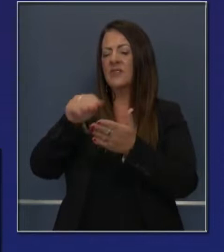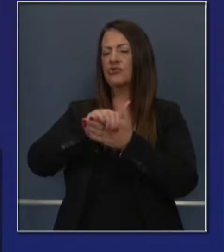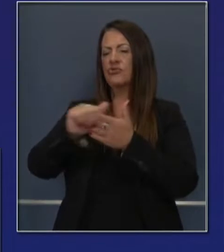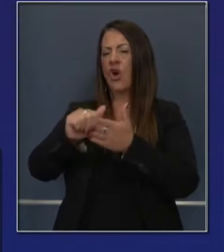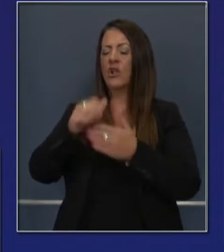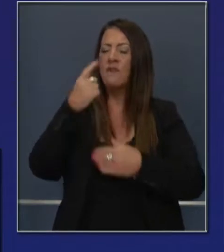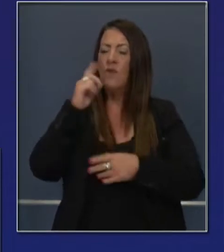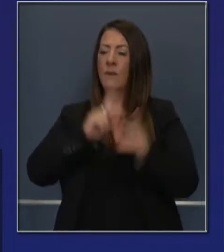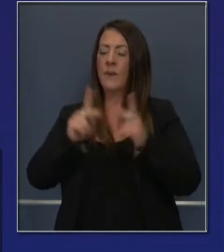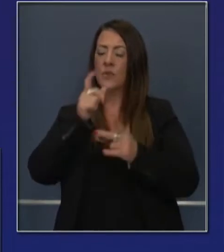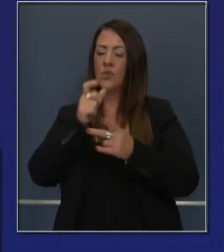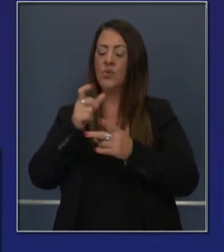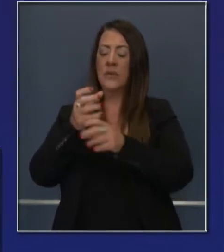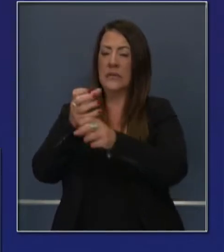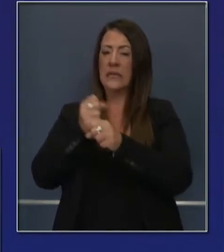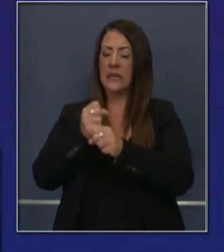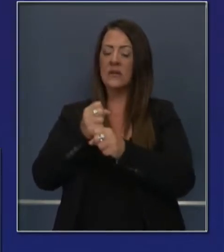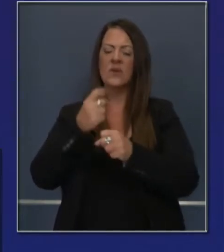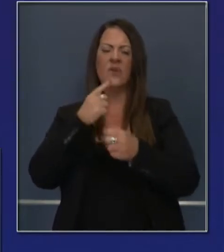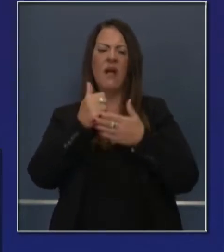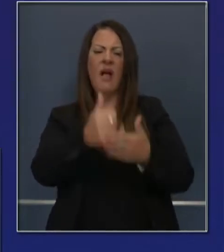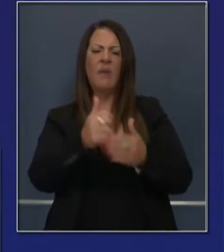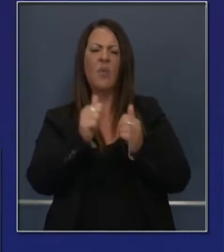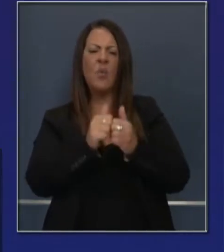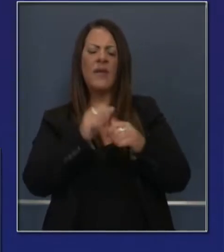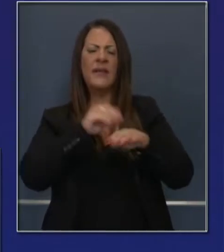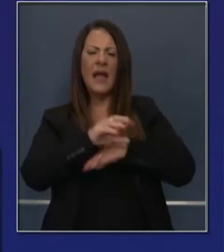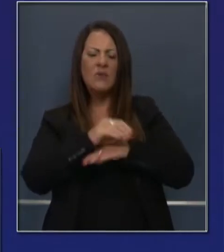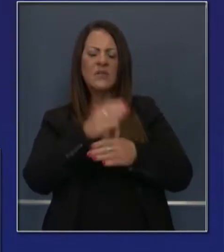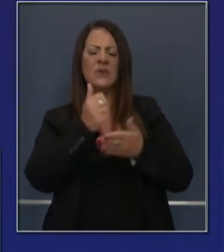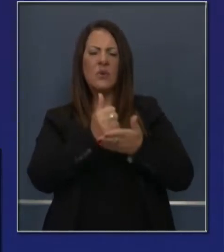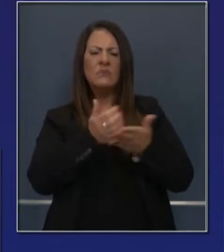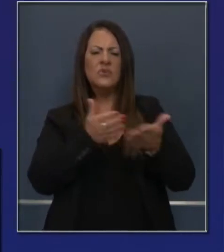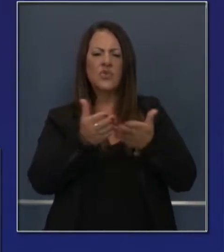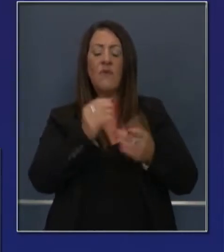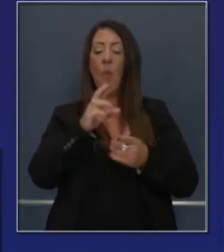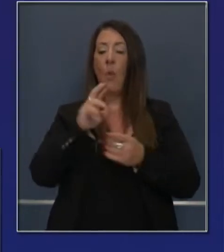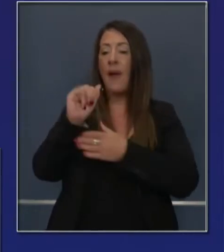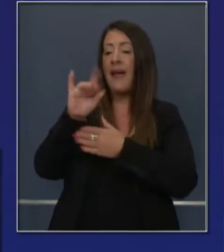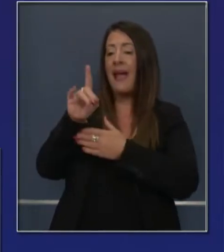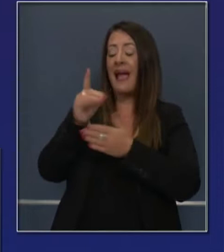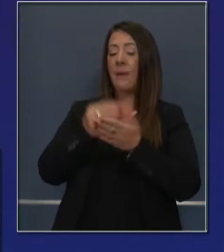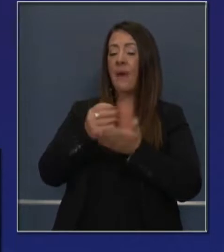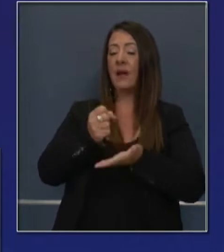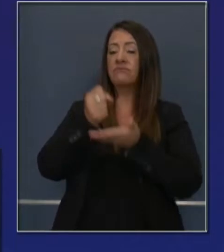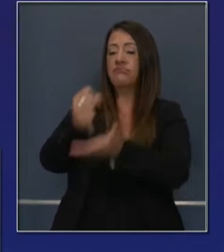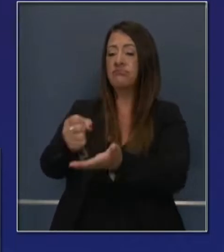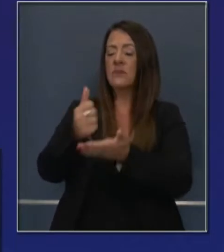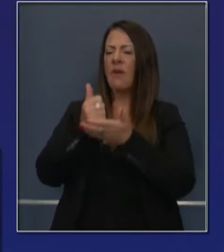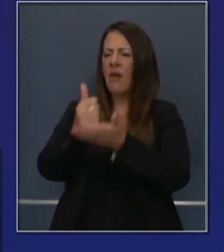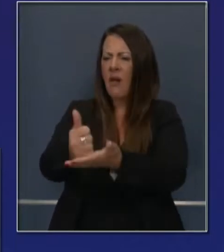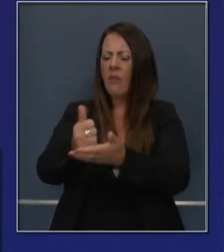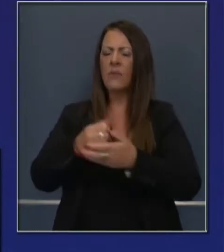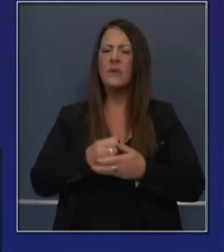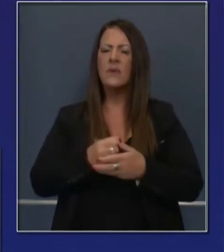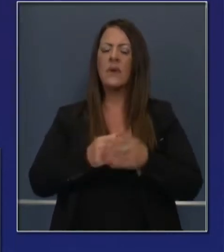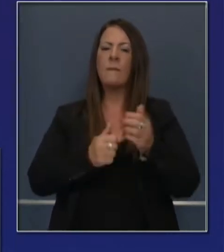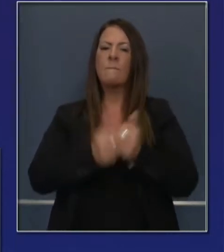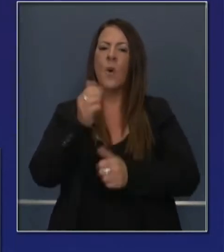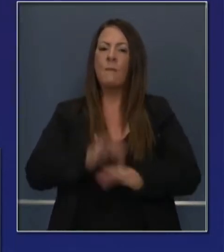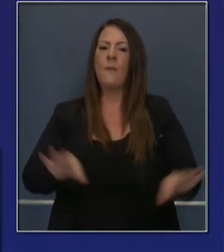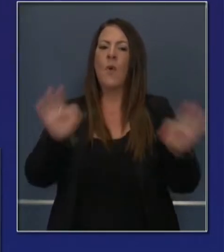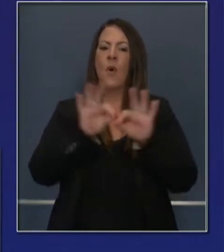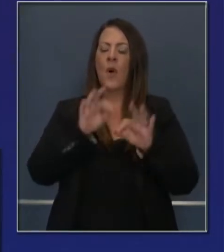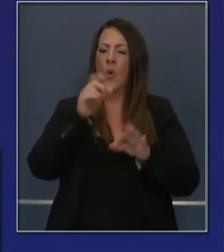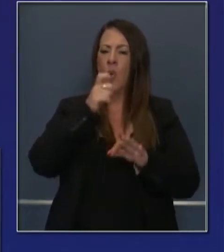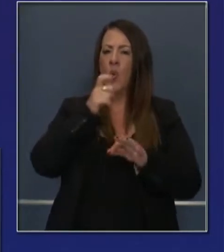services, direct grants, aid to tenants as well as homeowners, which is an important part